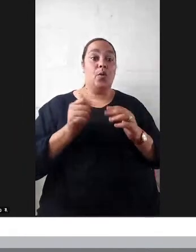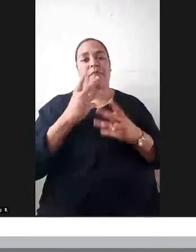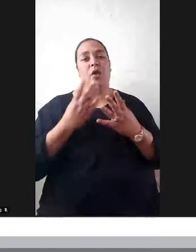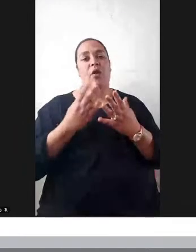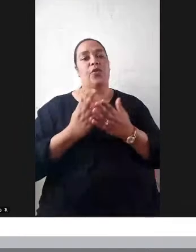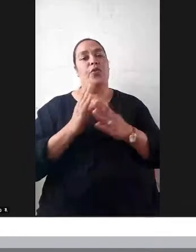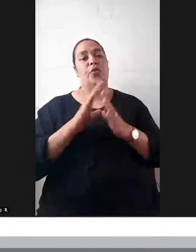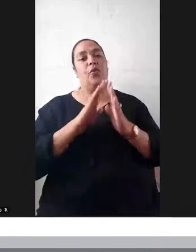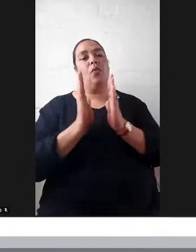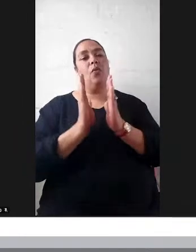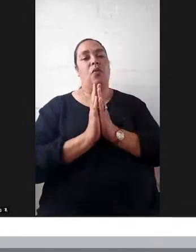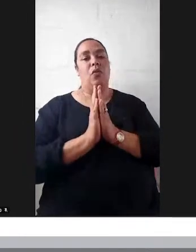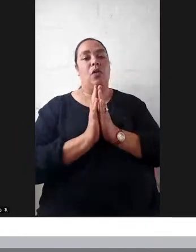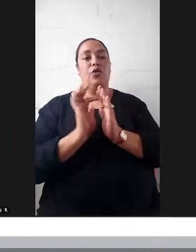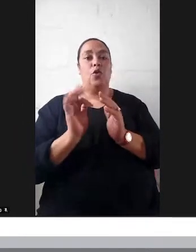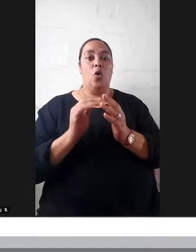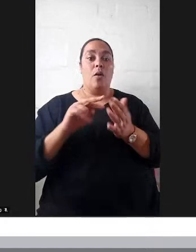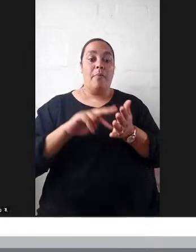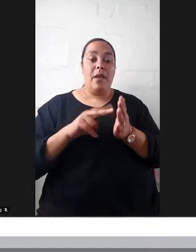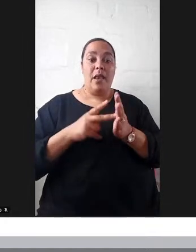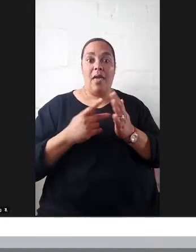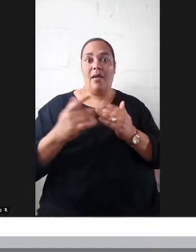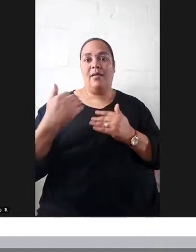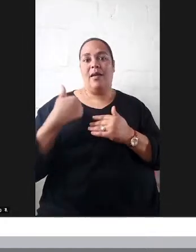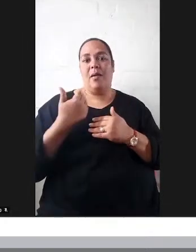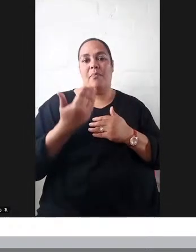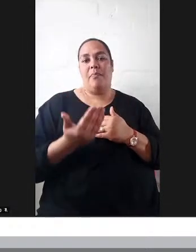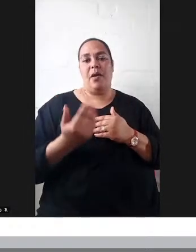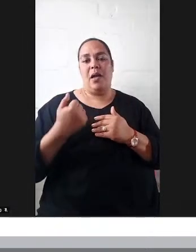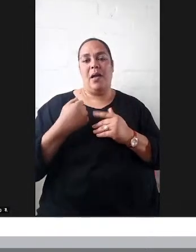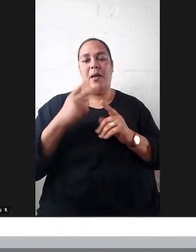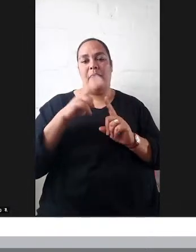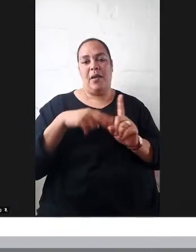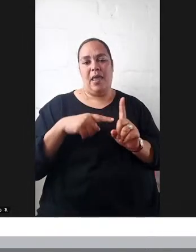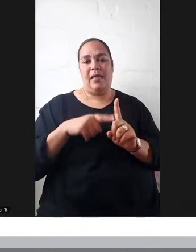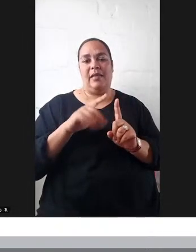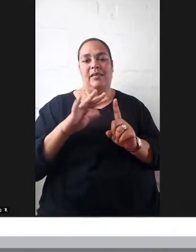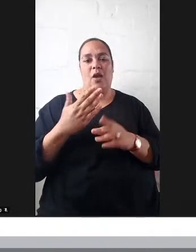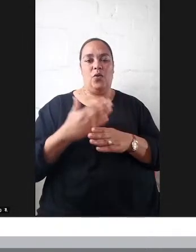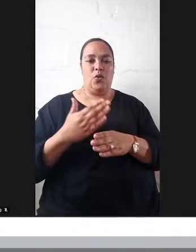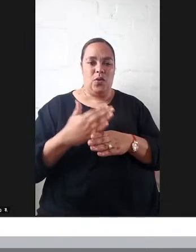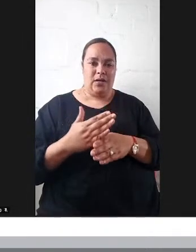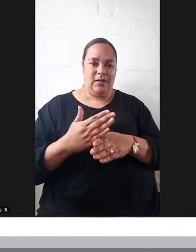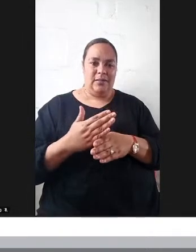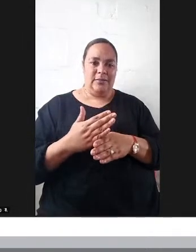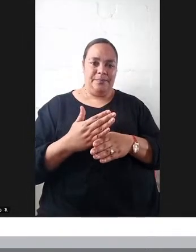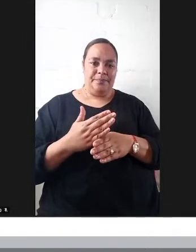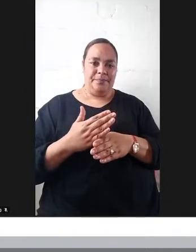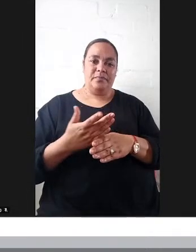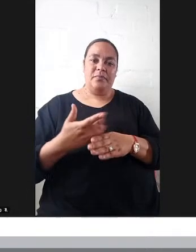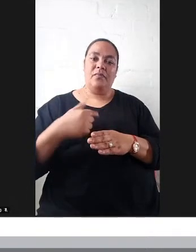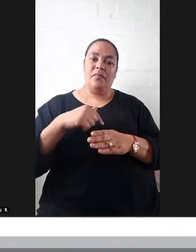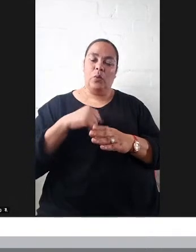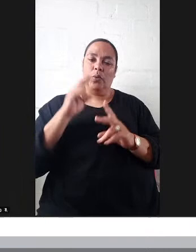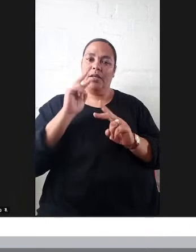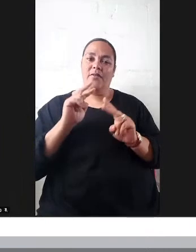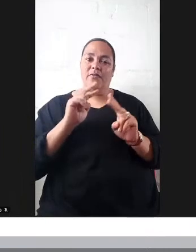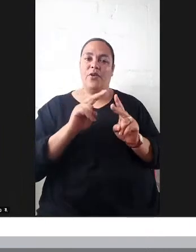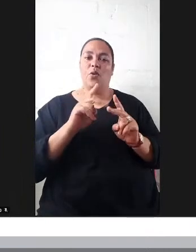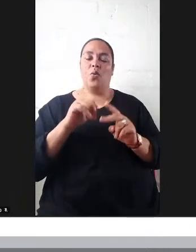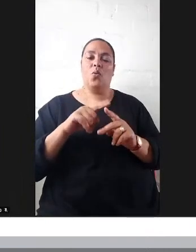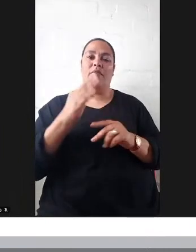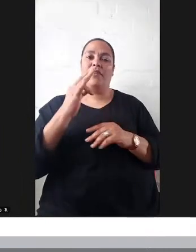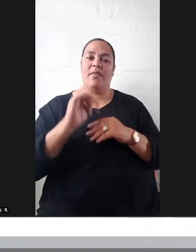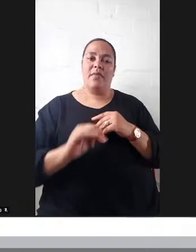with strategy applied to it, and it works. We review that on a quarterly basis in